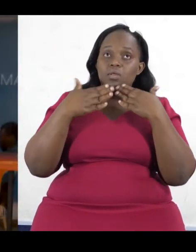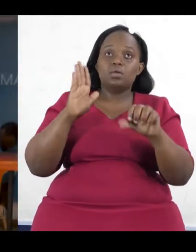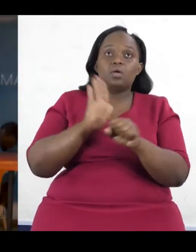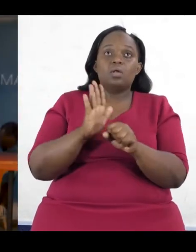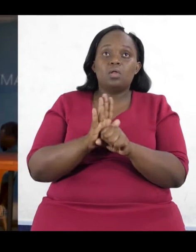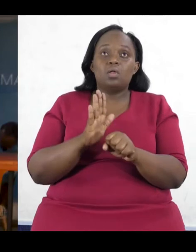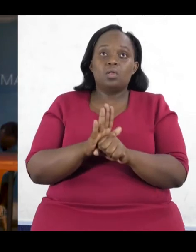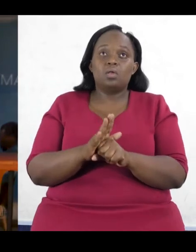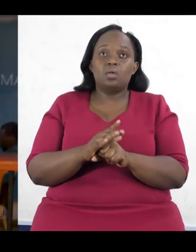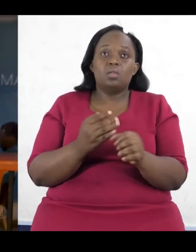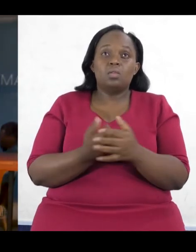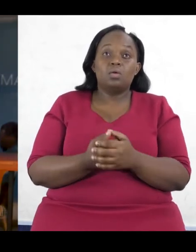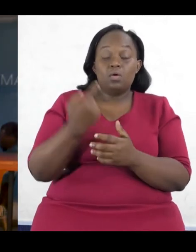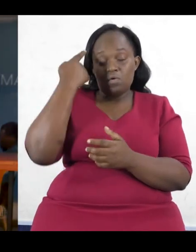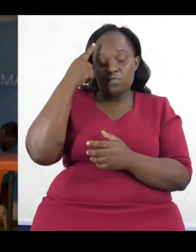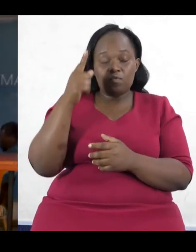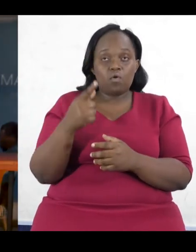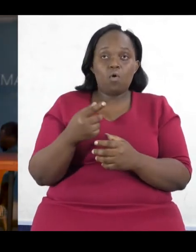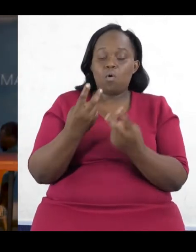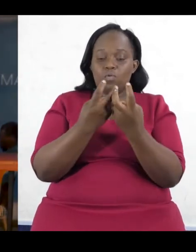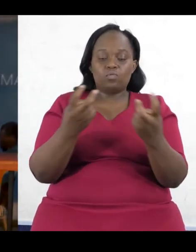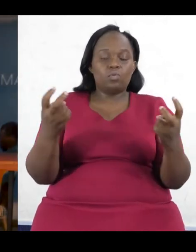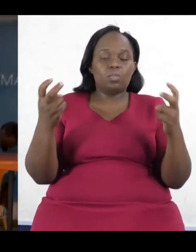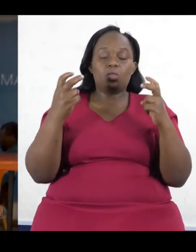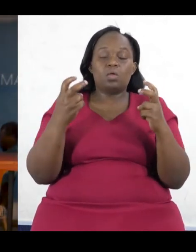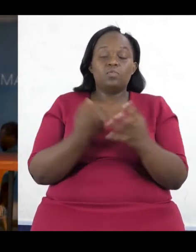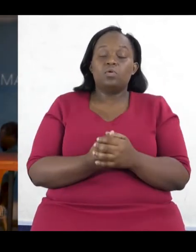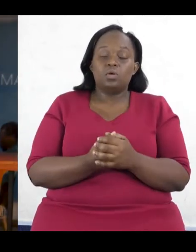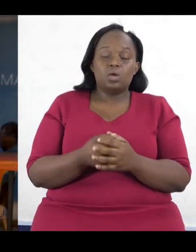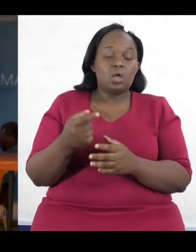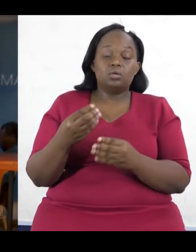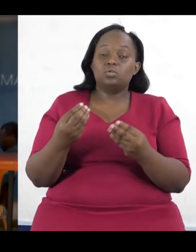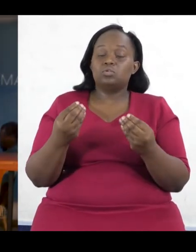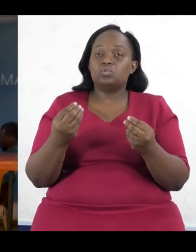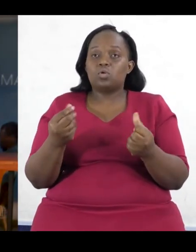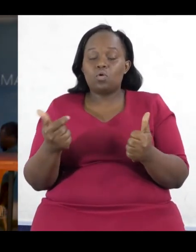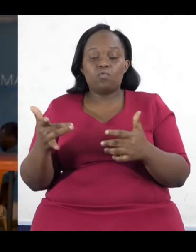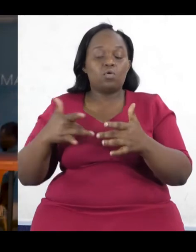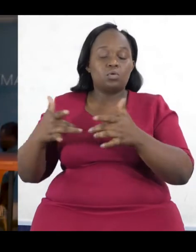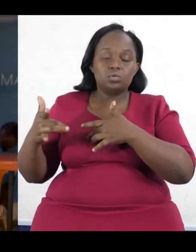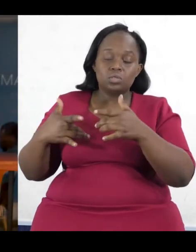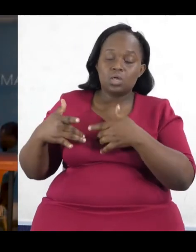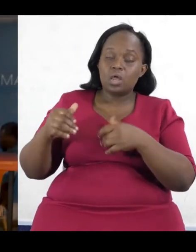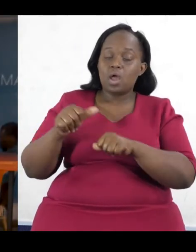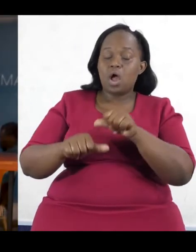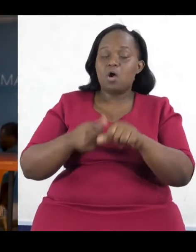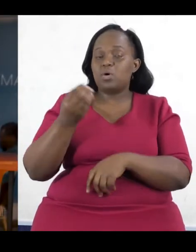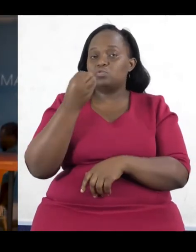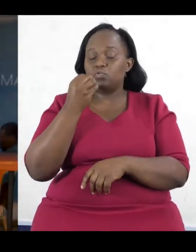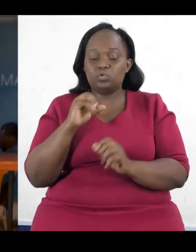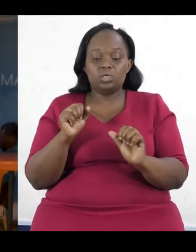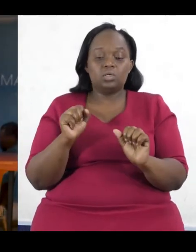much, followers, for getting to listen to us address this concern of food insecurity in